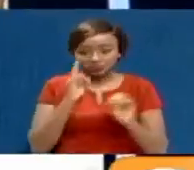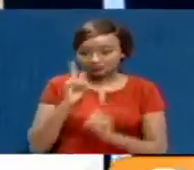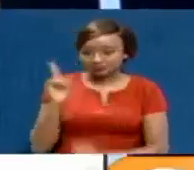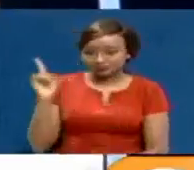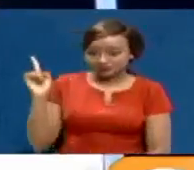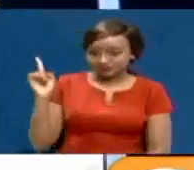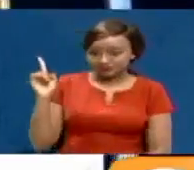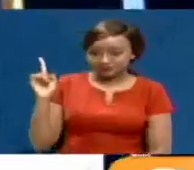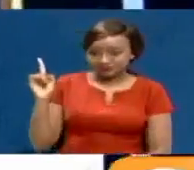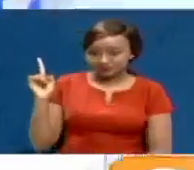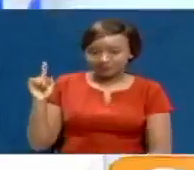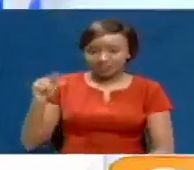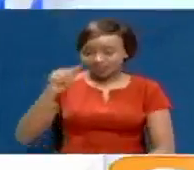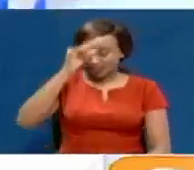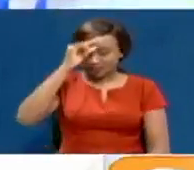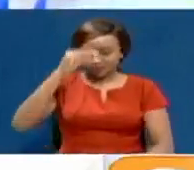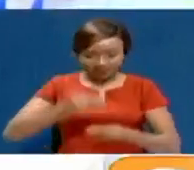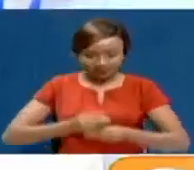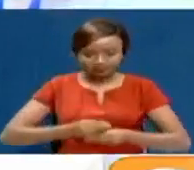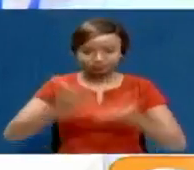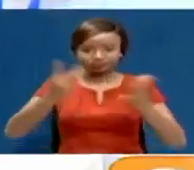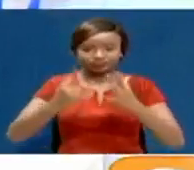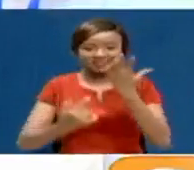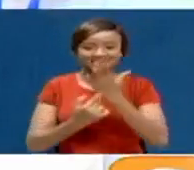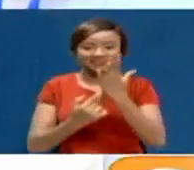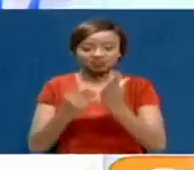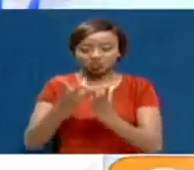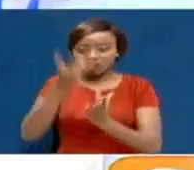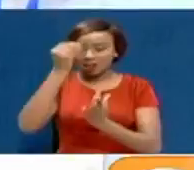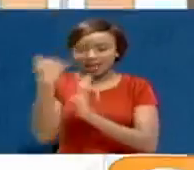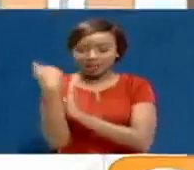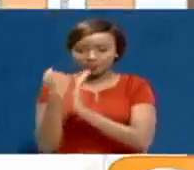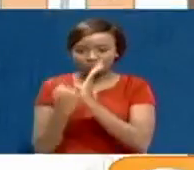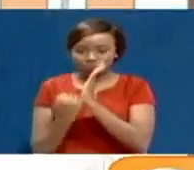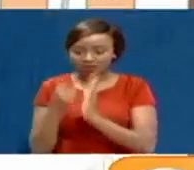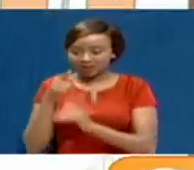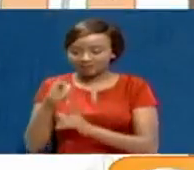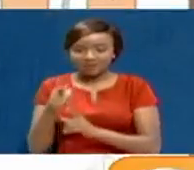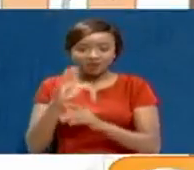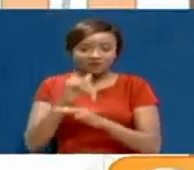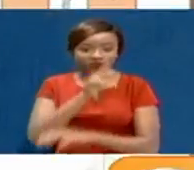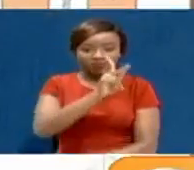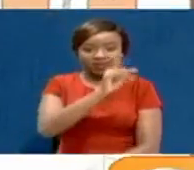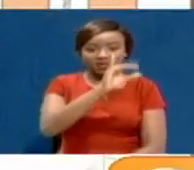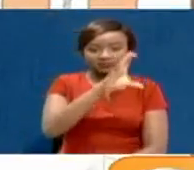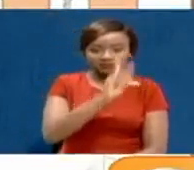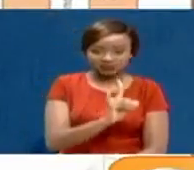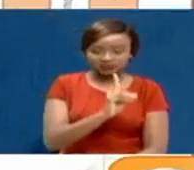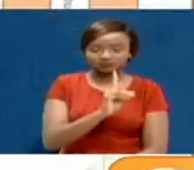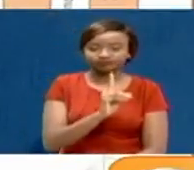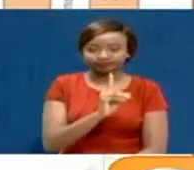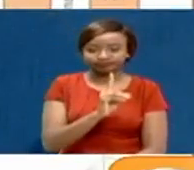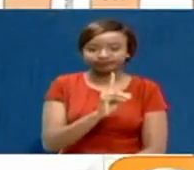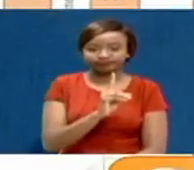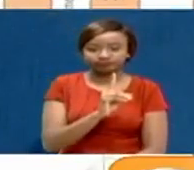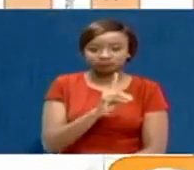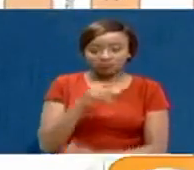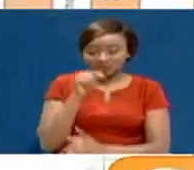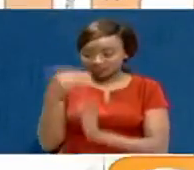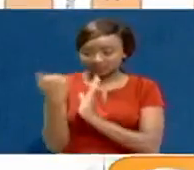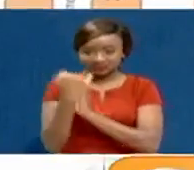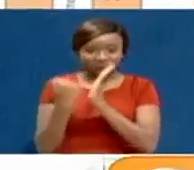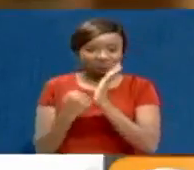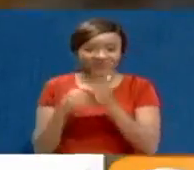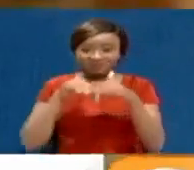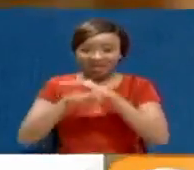For instance, while the government has rolled out a digital learning program engineered by the Kenya Institute of Curriculum Development, the program is